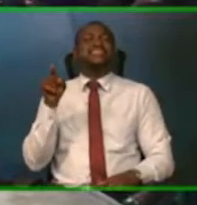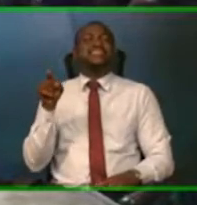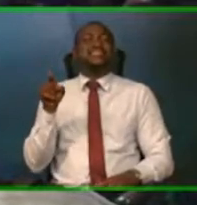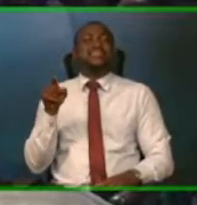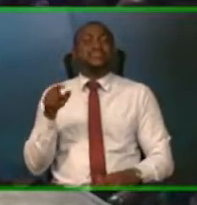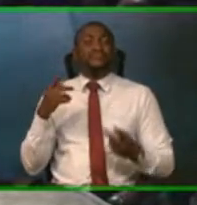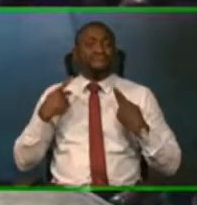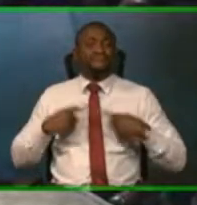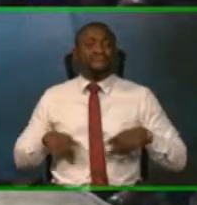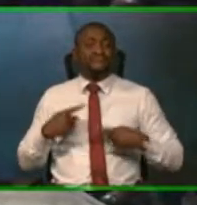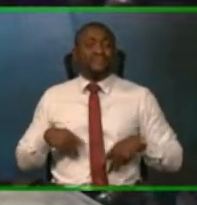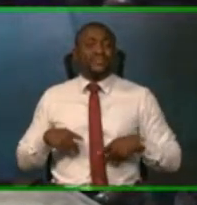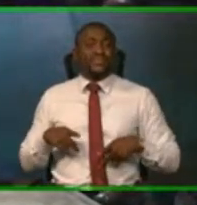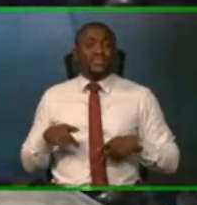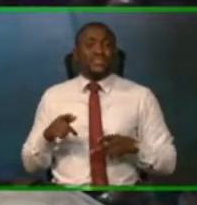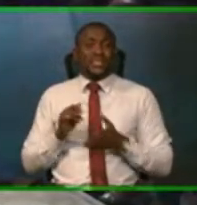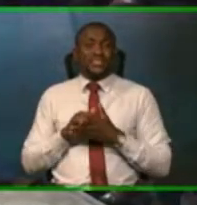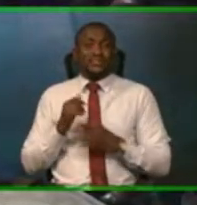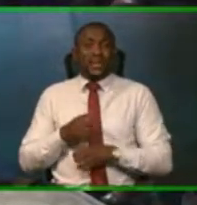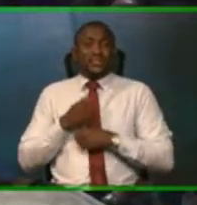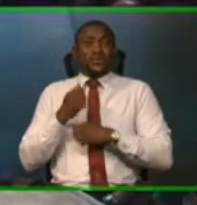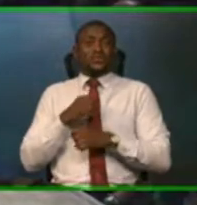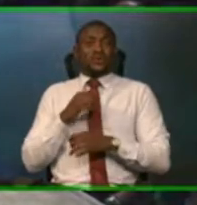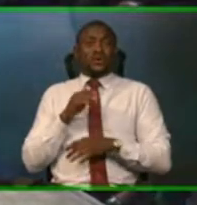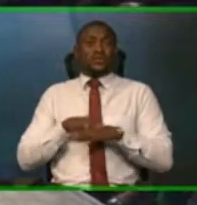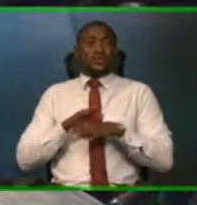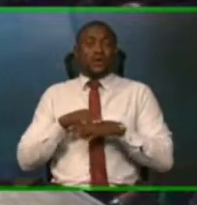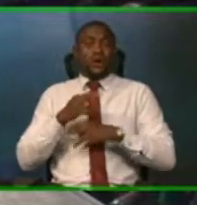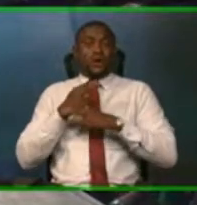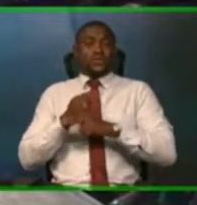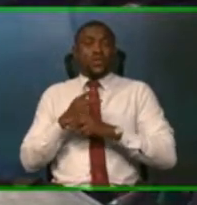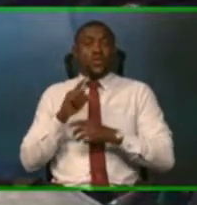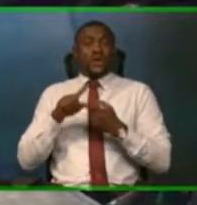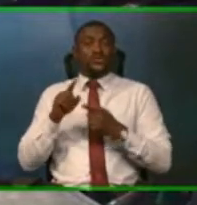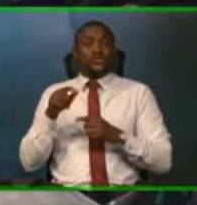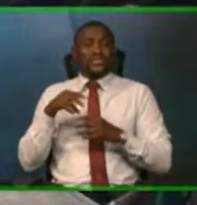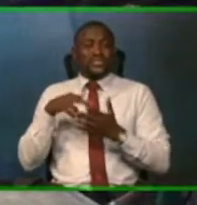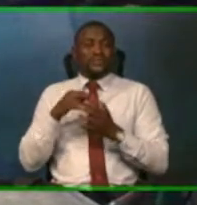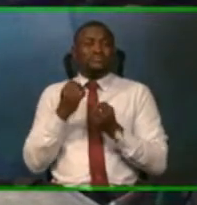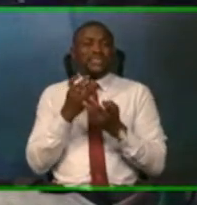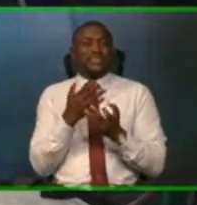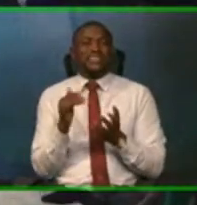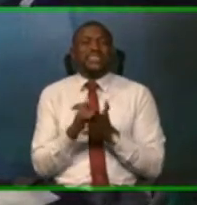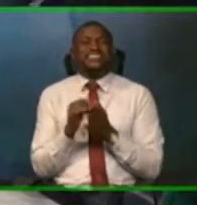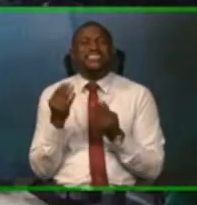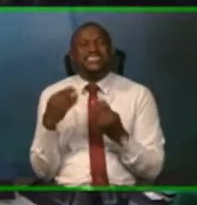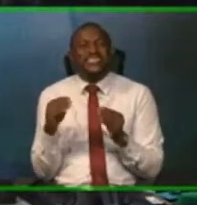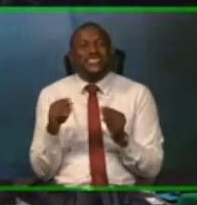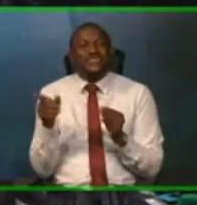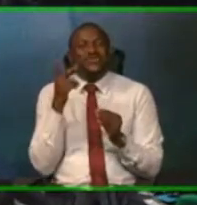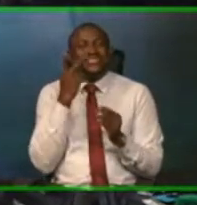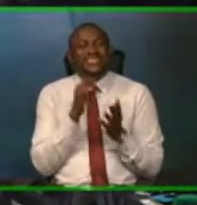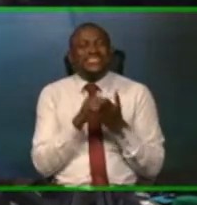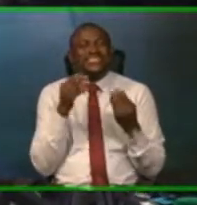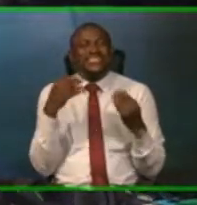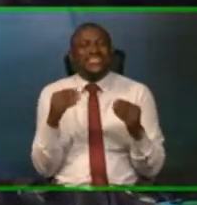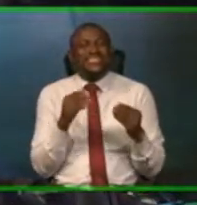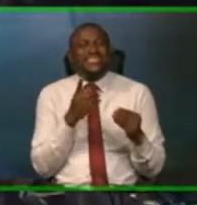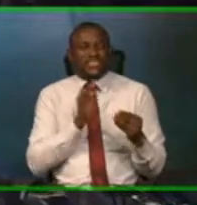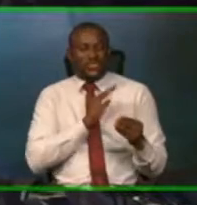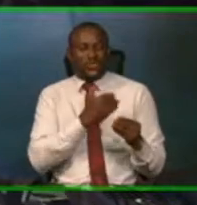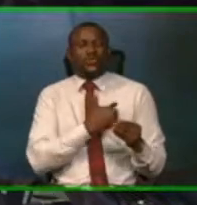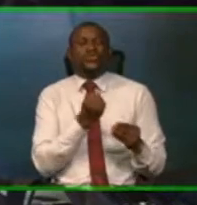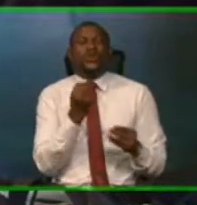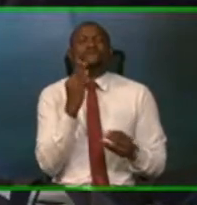the blood of the Matthias. Are we together now? When you read the many things that she sells, you will see there that she sells the souls of